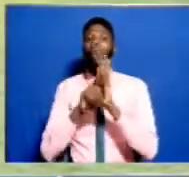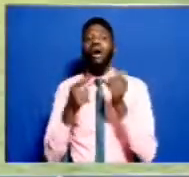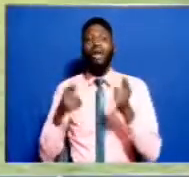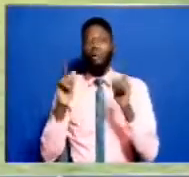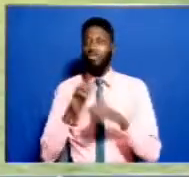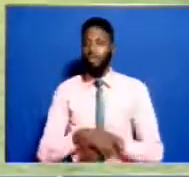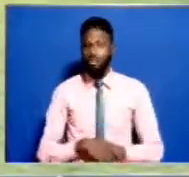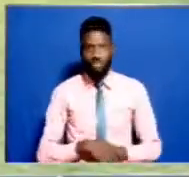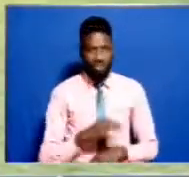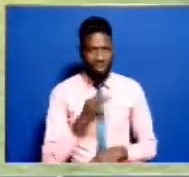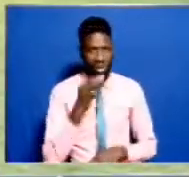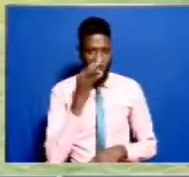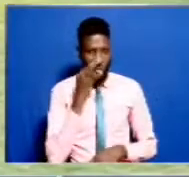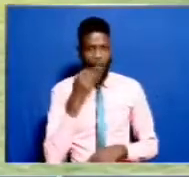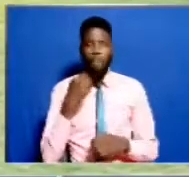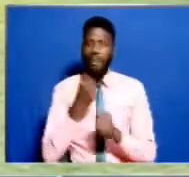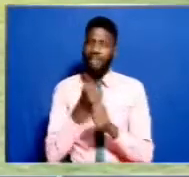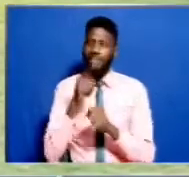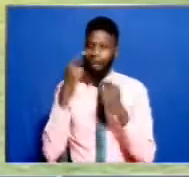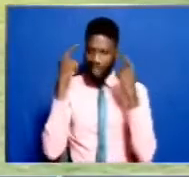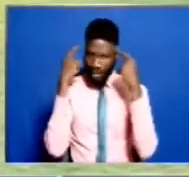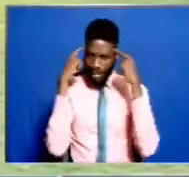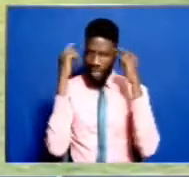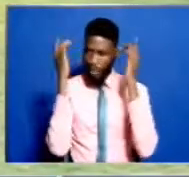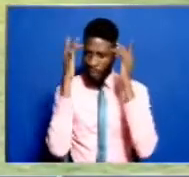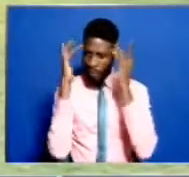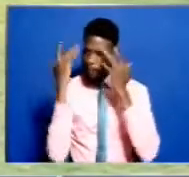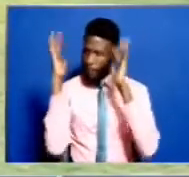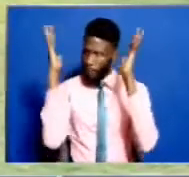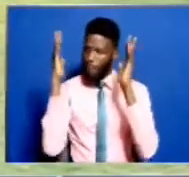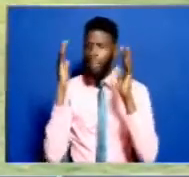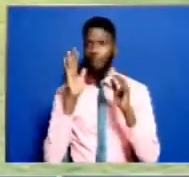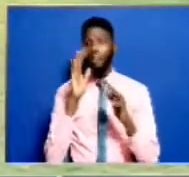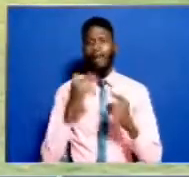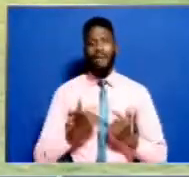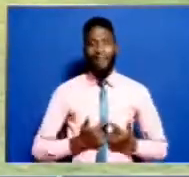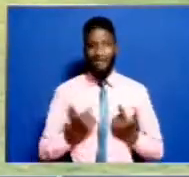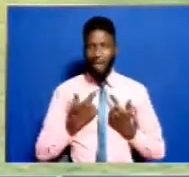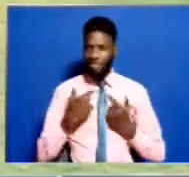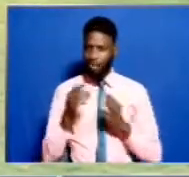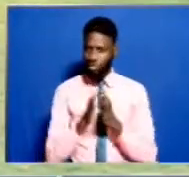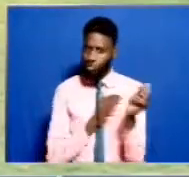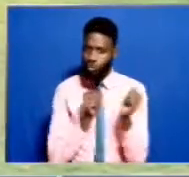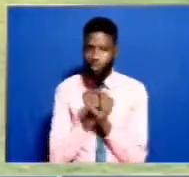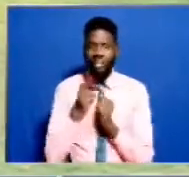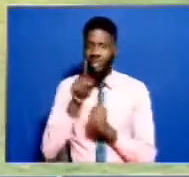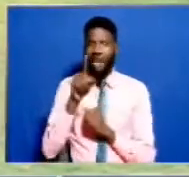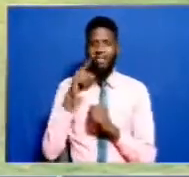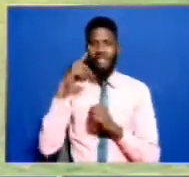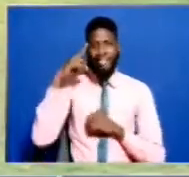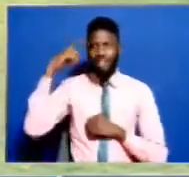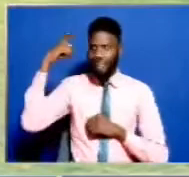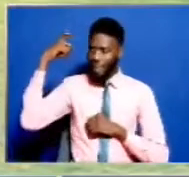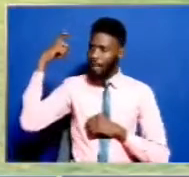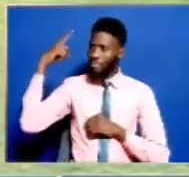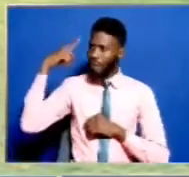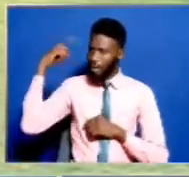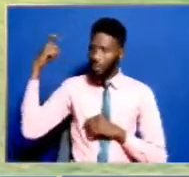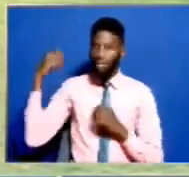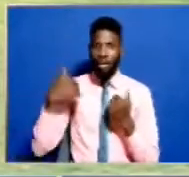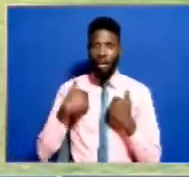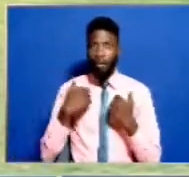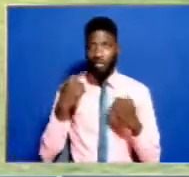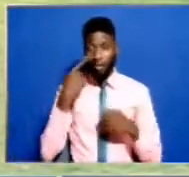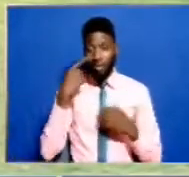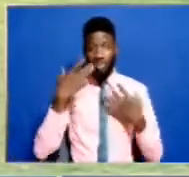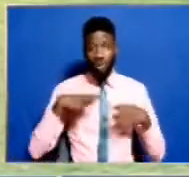that ruins your life, that thing that makes you look monstrous, that thing that makes you have so many hallucinations. You have seen them dive into a